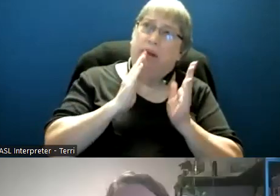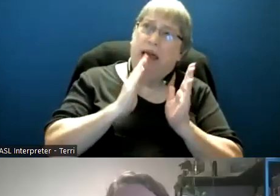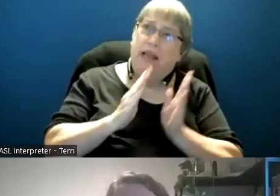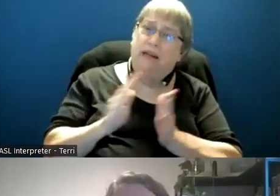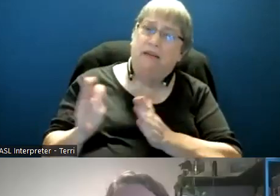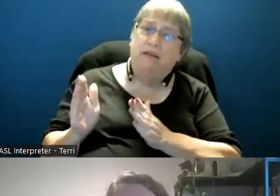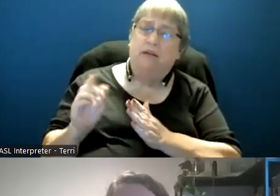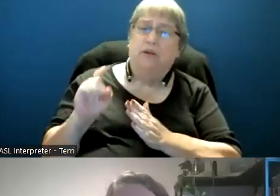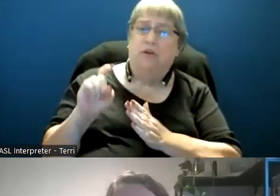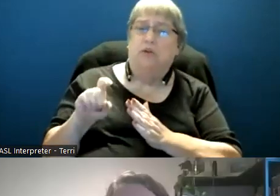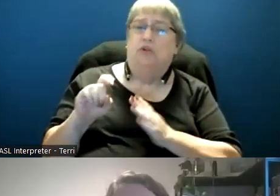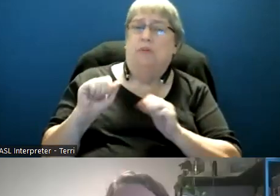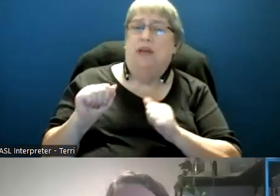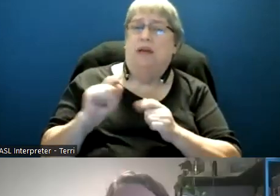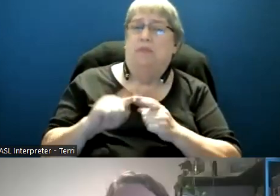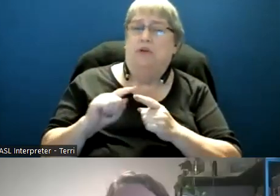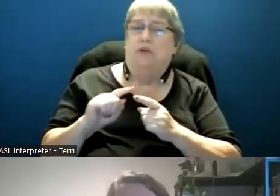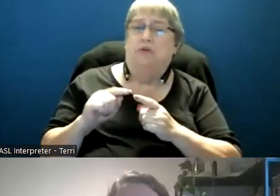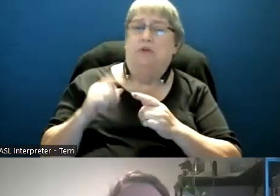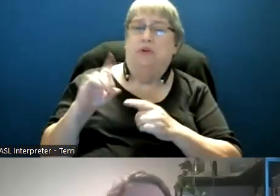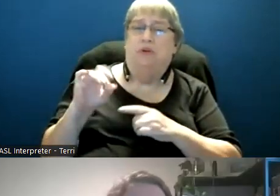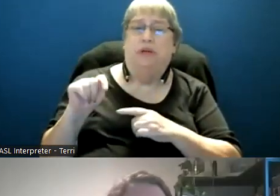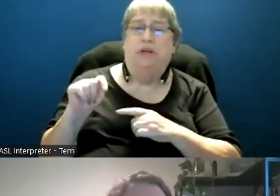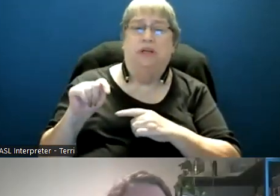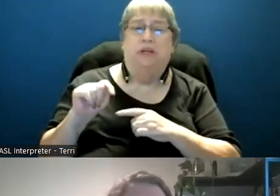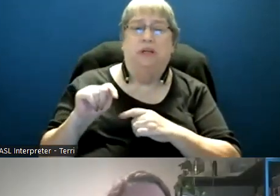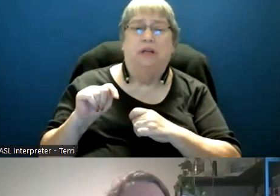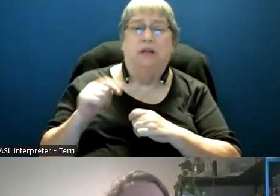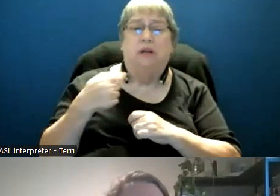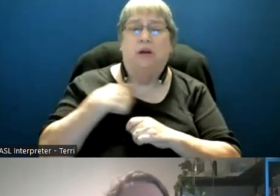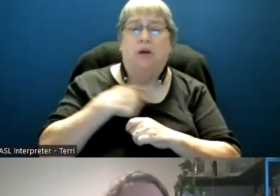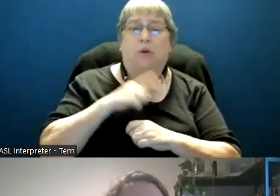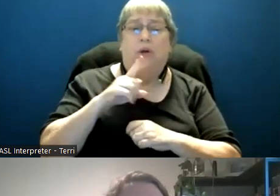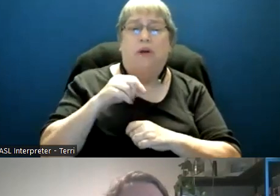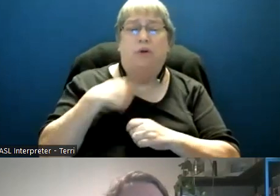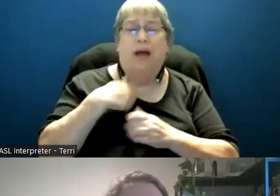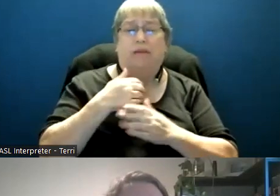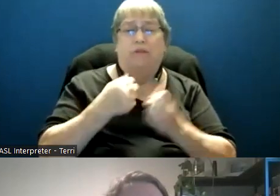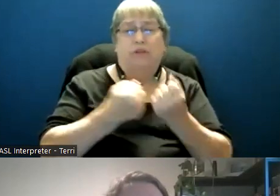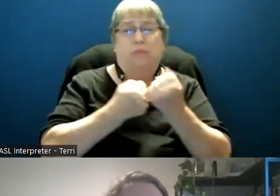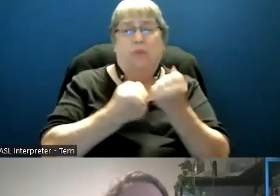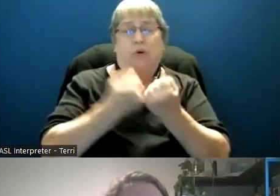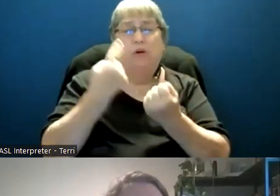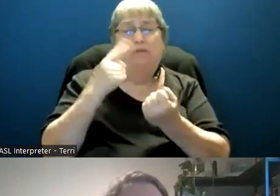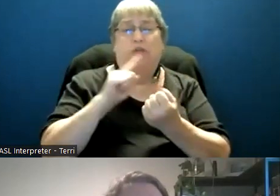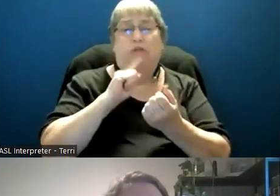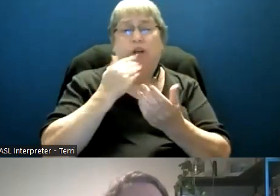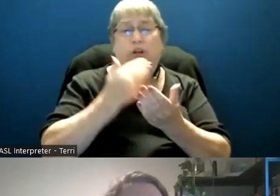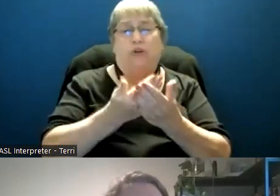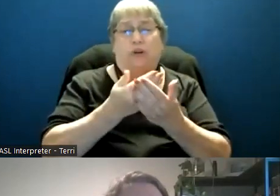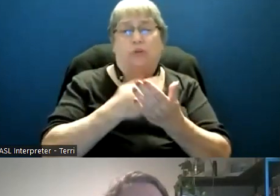And the point is, we do get support for key programs when we have good